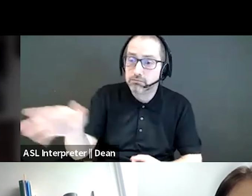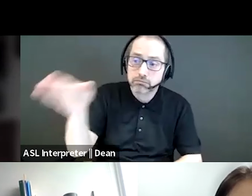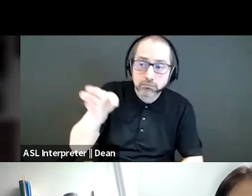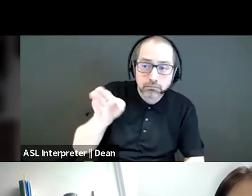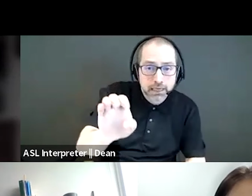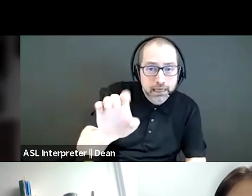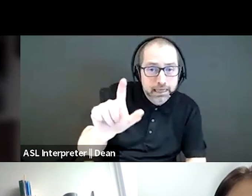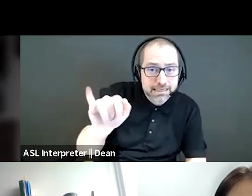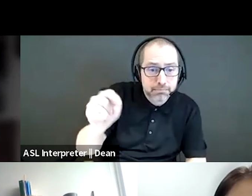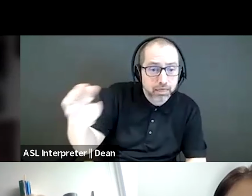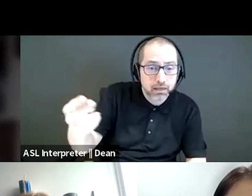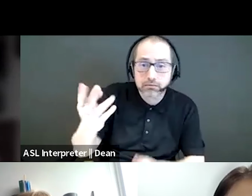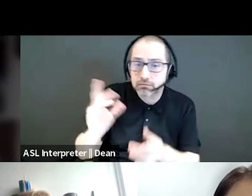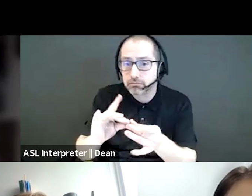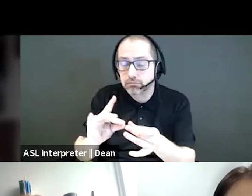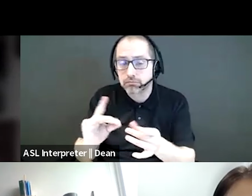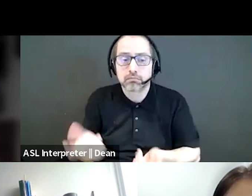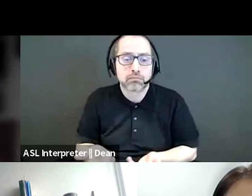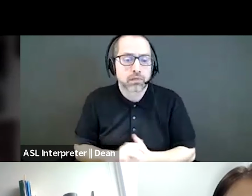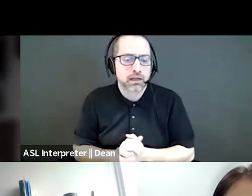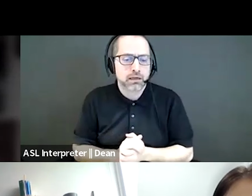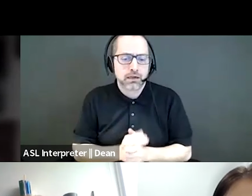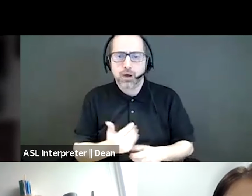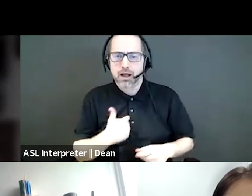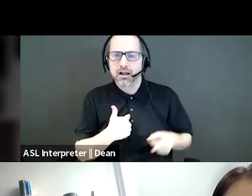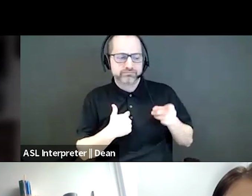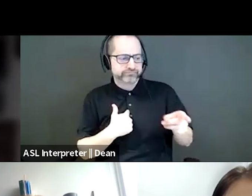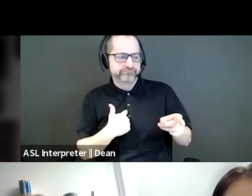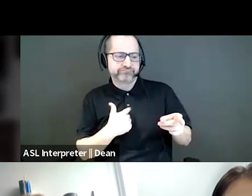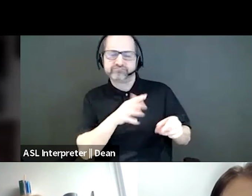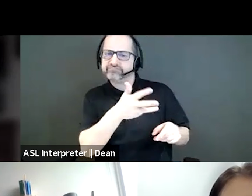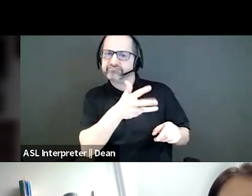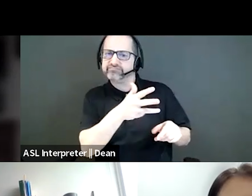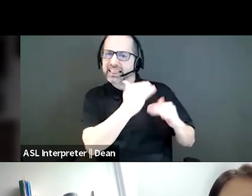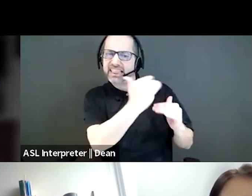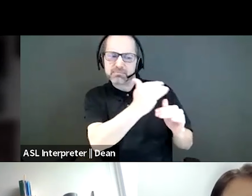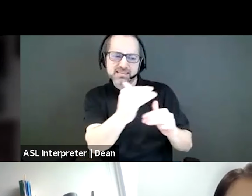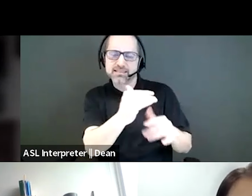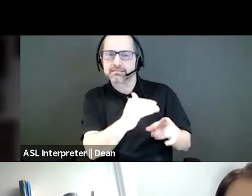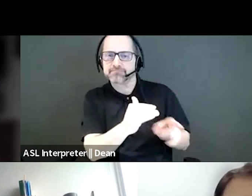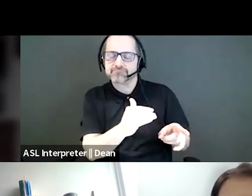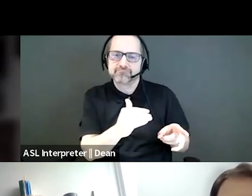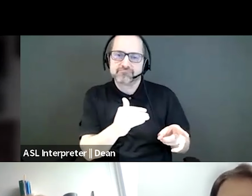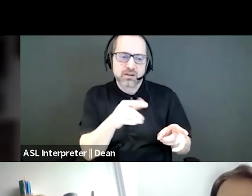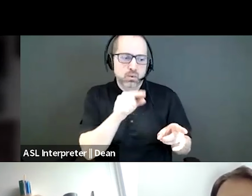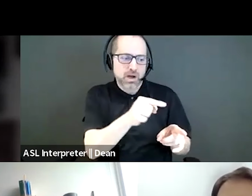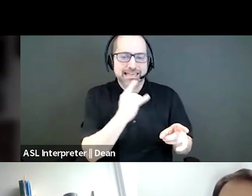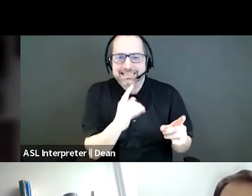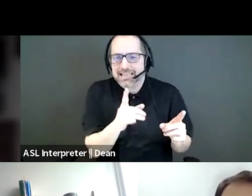I guess in terms of, limitations, one thing that comes to mind for me, and Camila touched on, is sort of a snapshot, right?